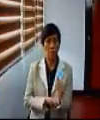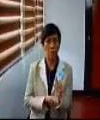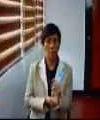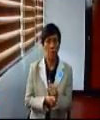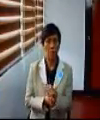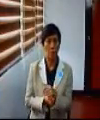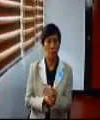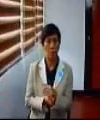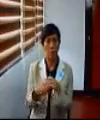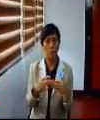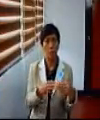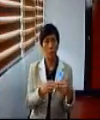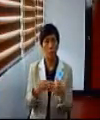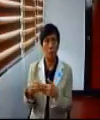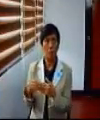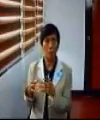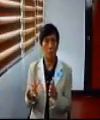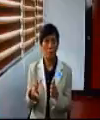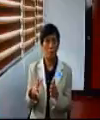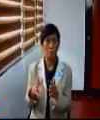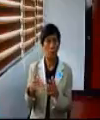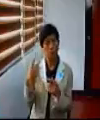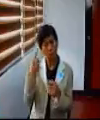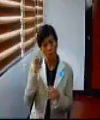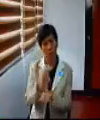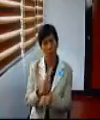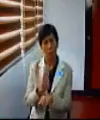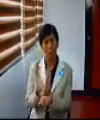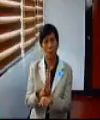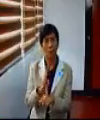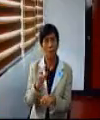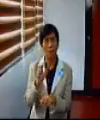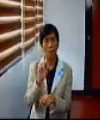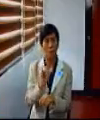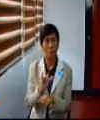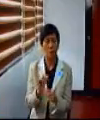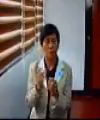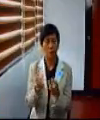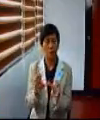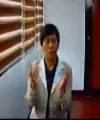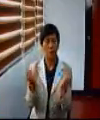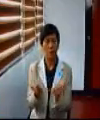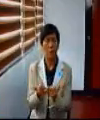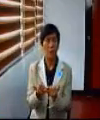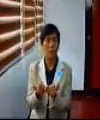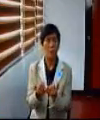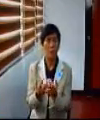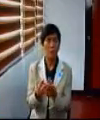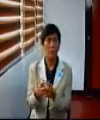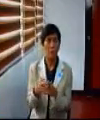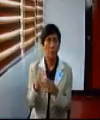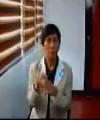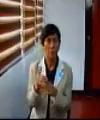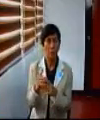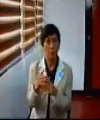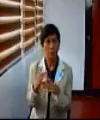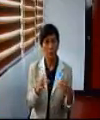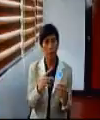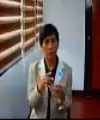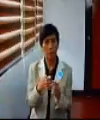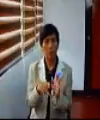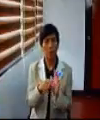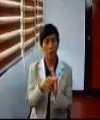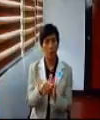set out for business enterprises, and to also assess the implications of these guiding principles